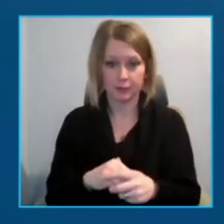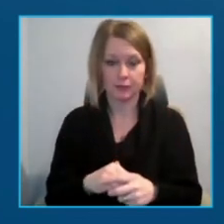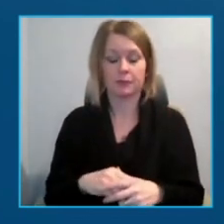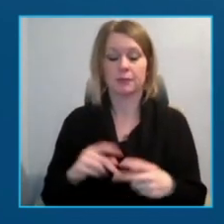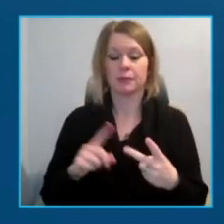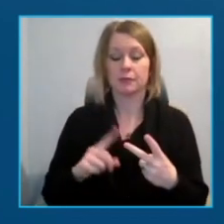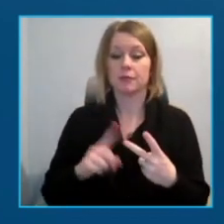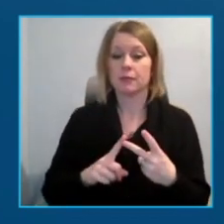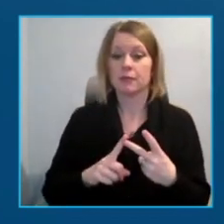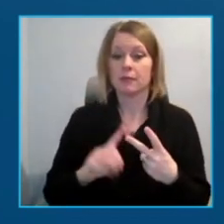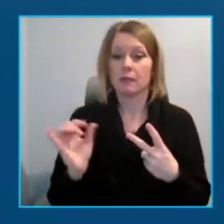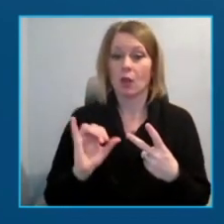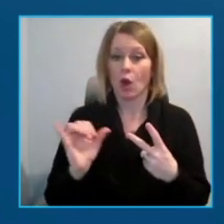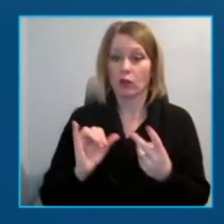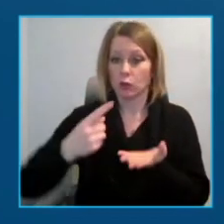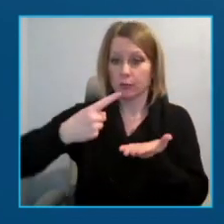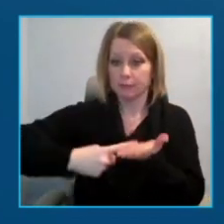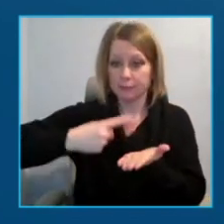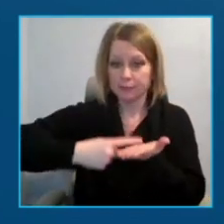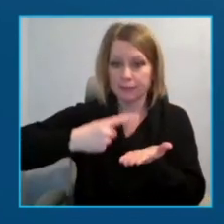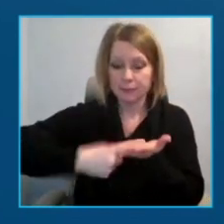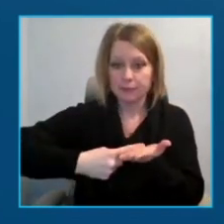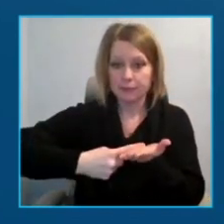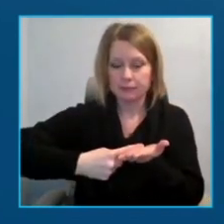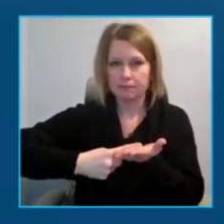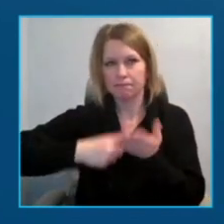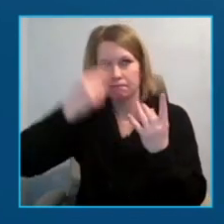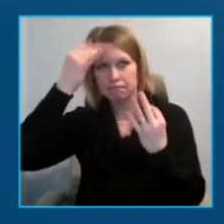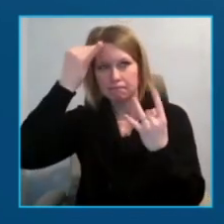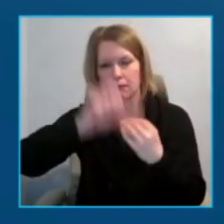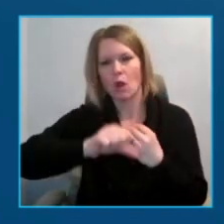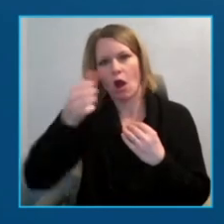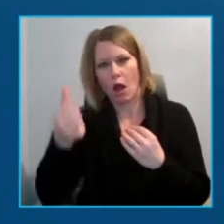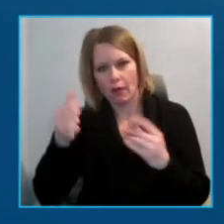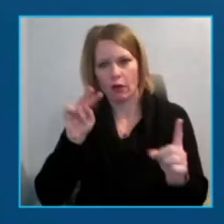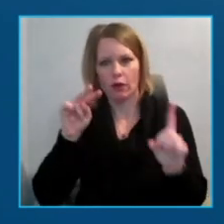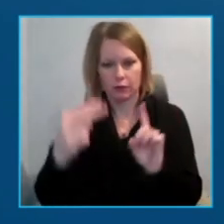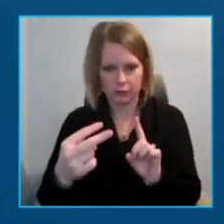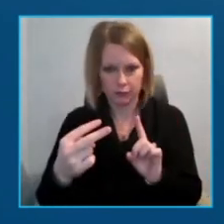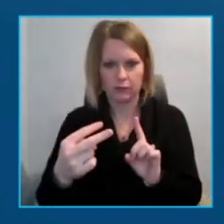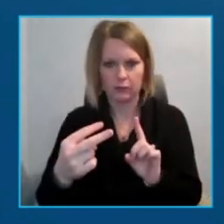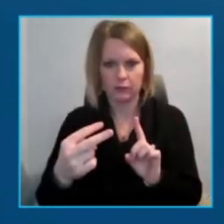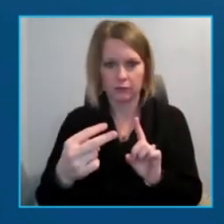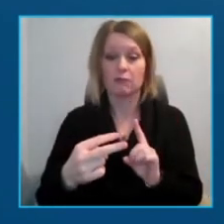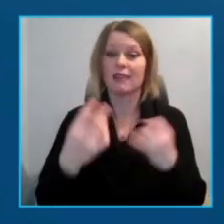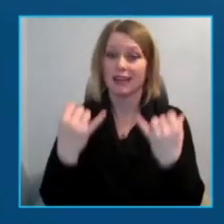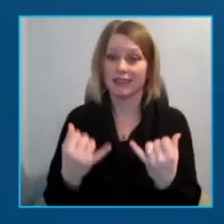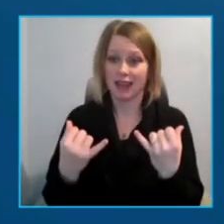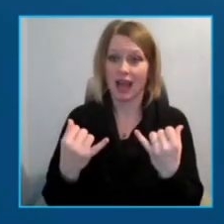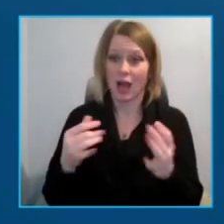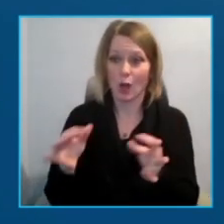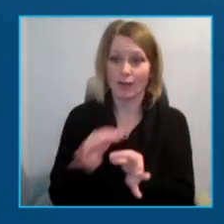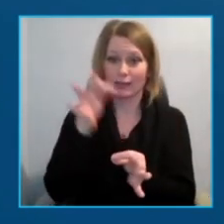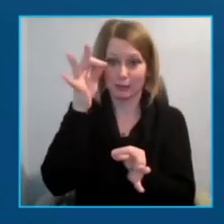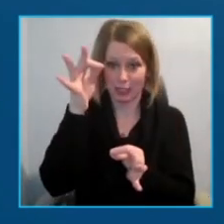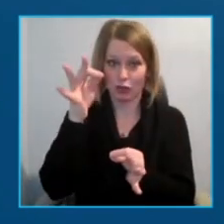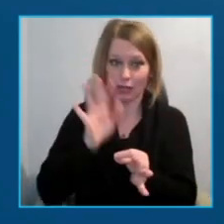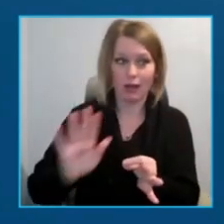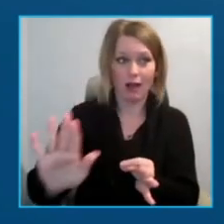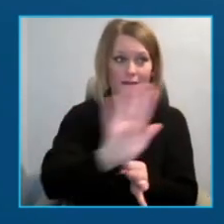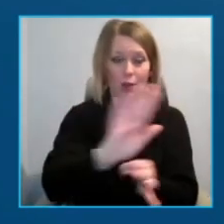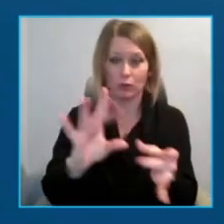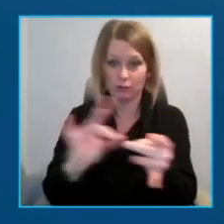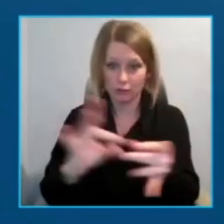and considered additional views and proposals and have incorporated the spirit of those views in the